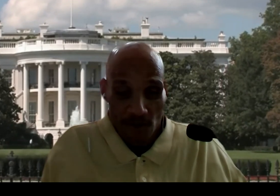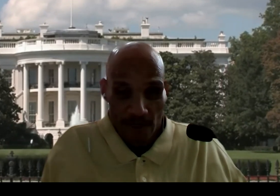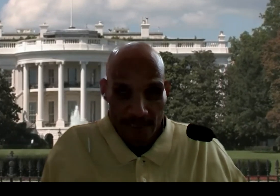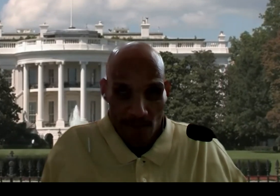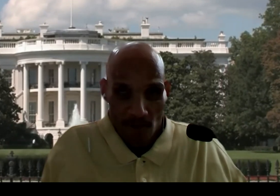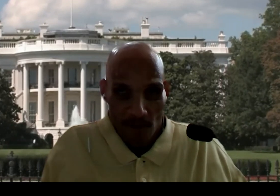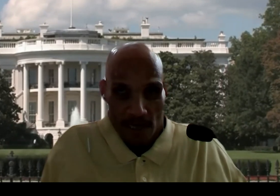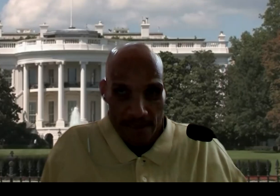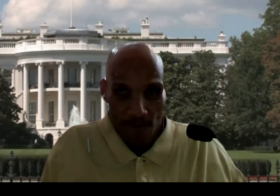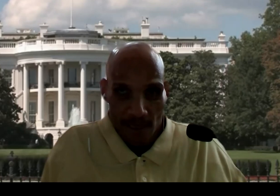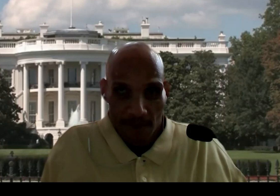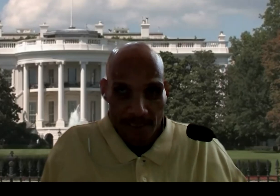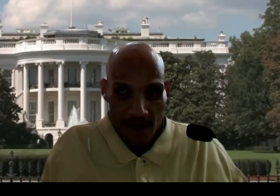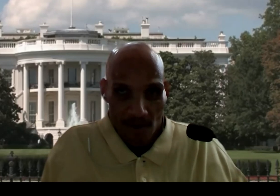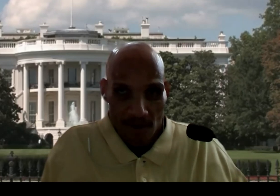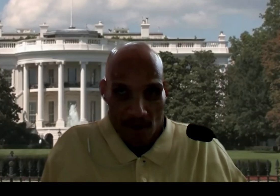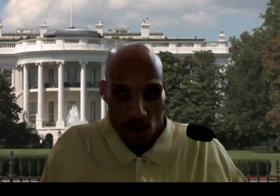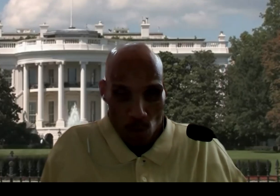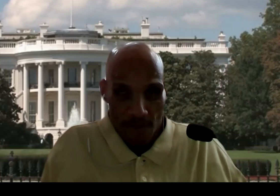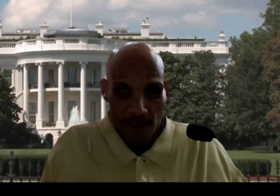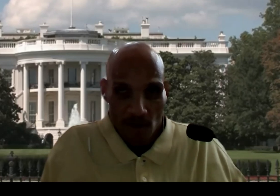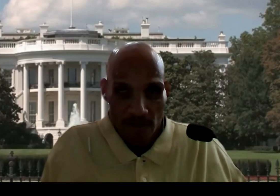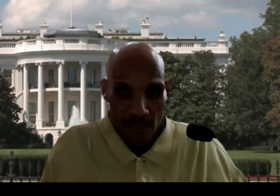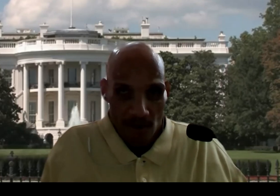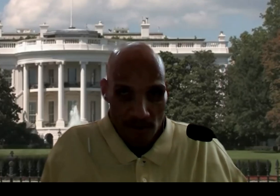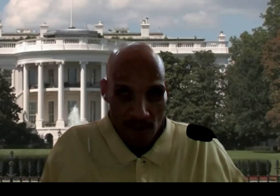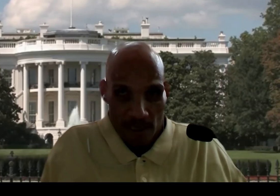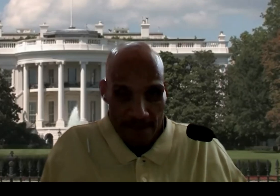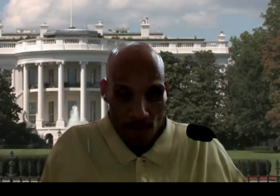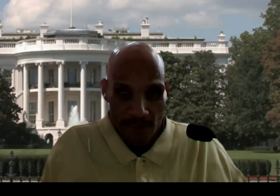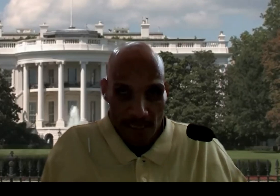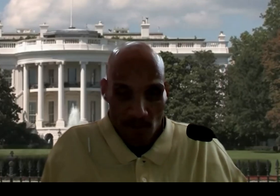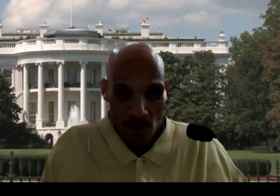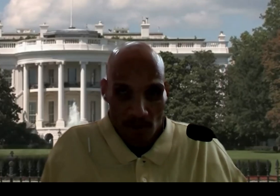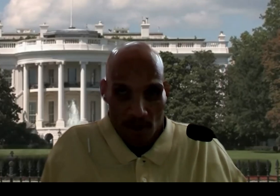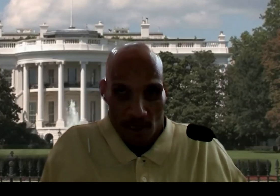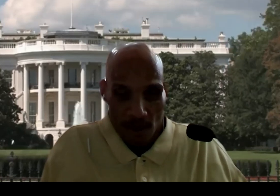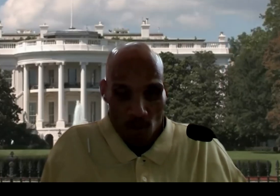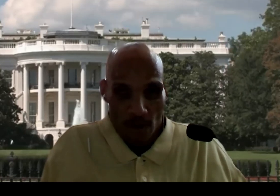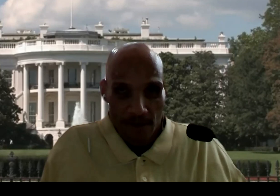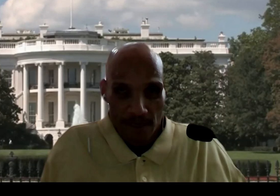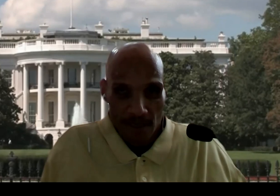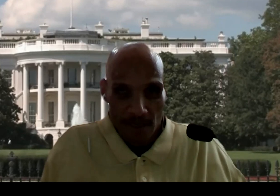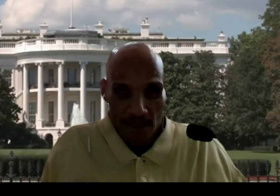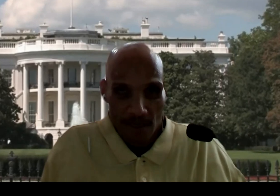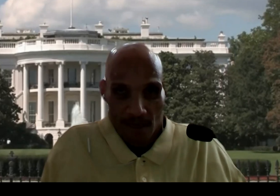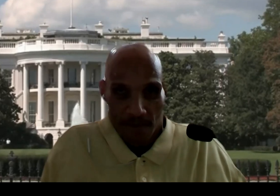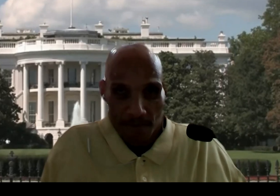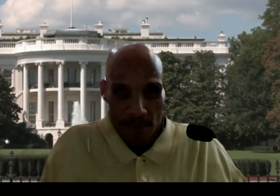for students who are disabled that were coming to town, whether it's hotels that were accessible, or whether